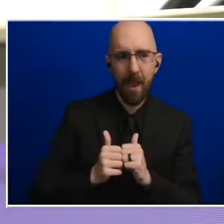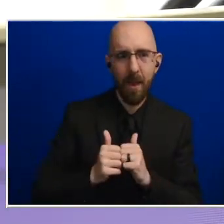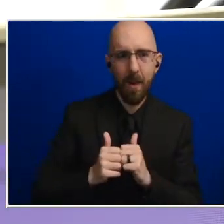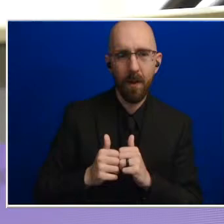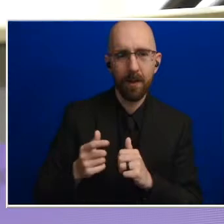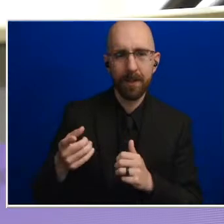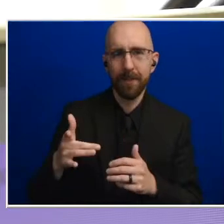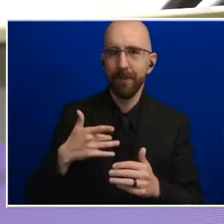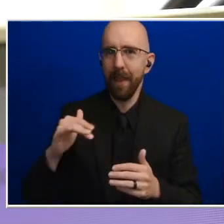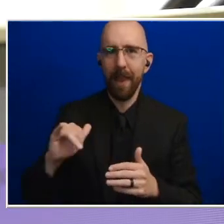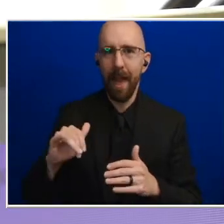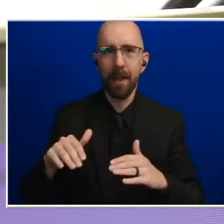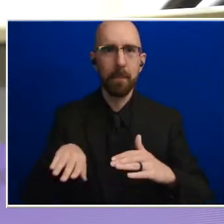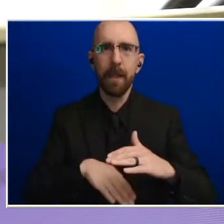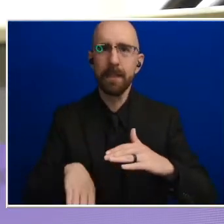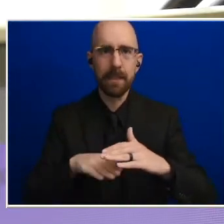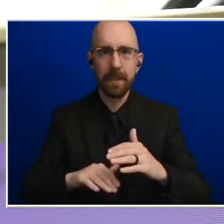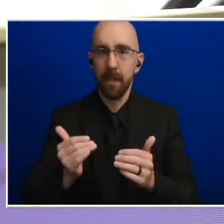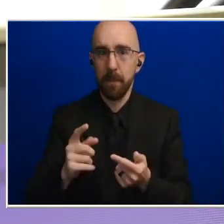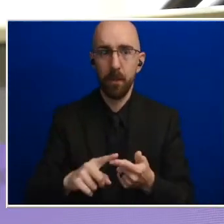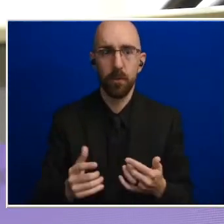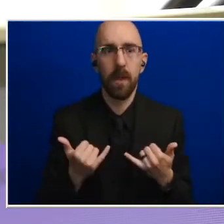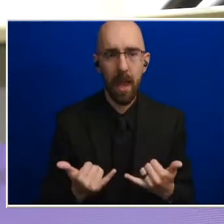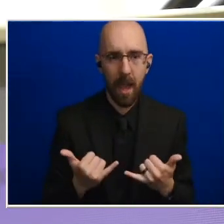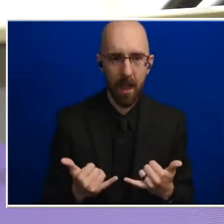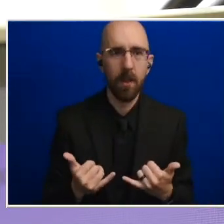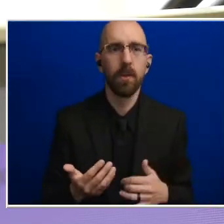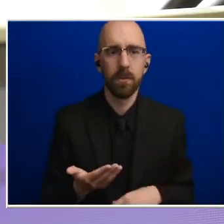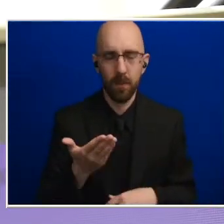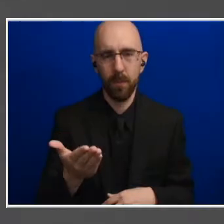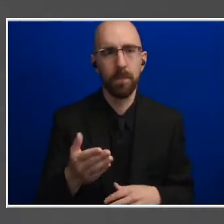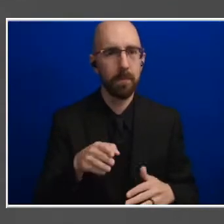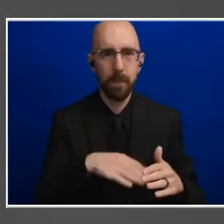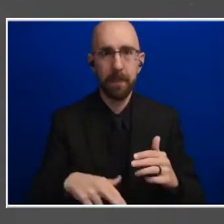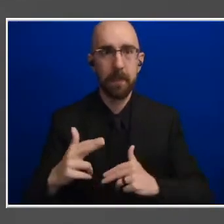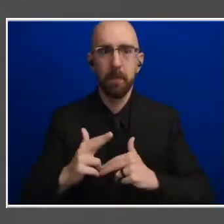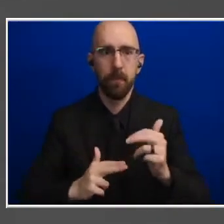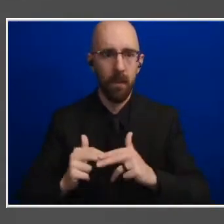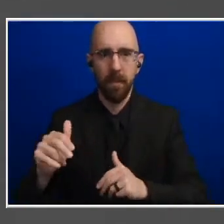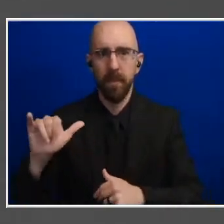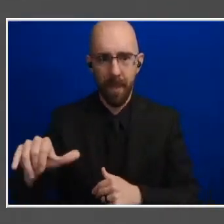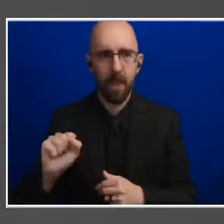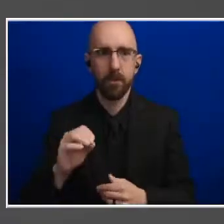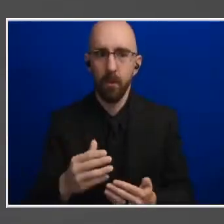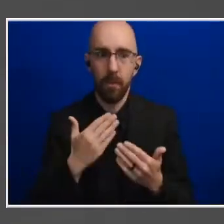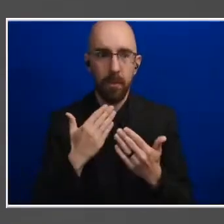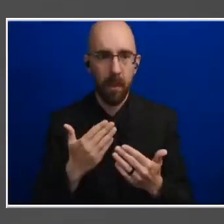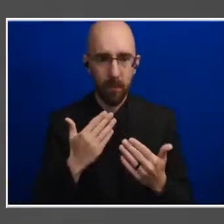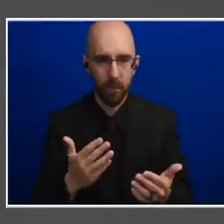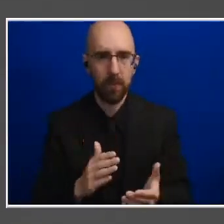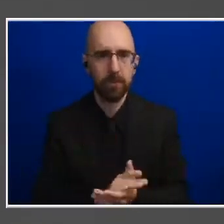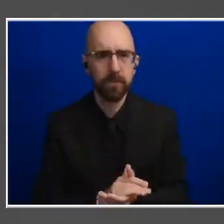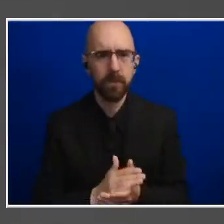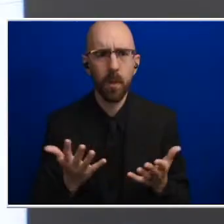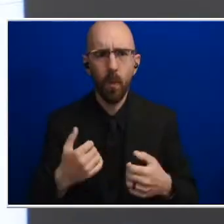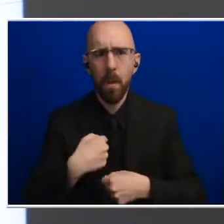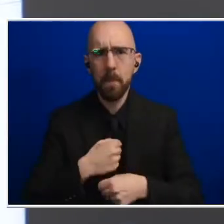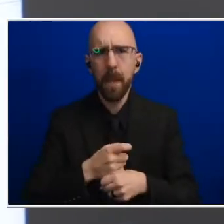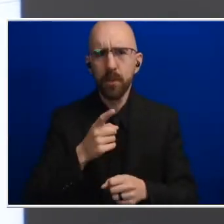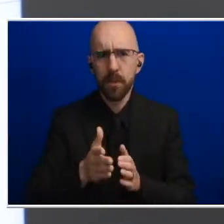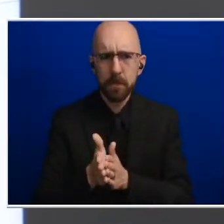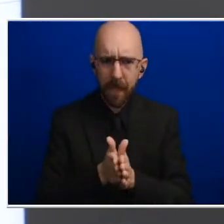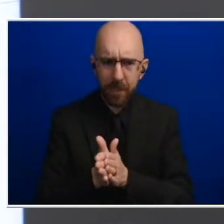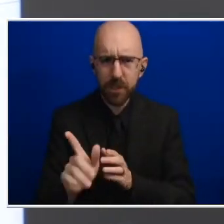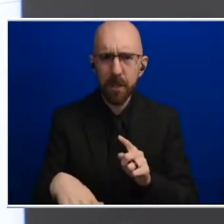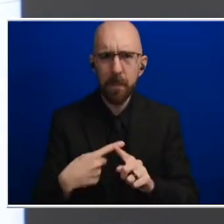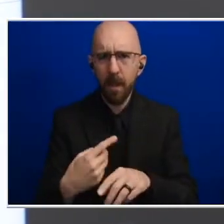some ways compared to now. So I know you basically built that, so thank you. But what made you so passionate about telehealth, and how can it